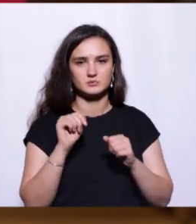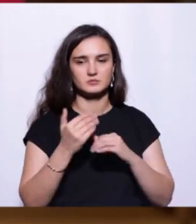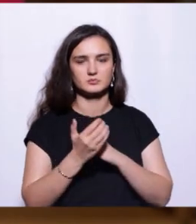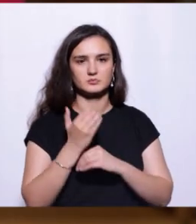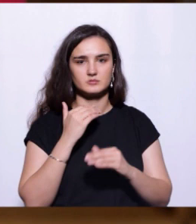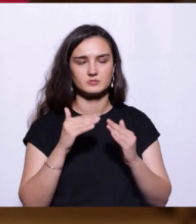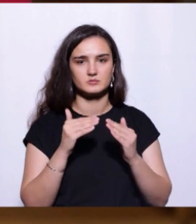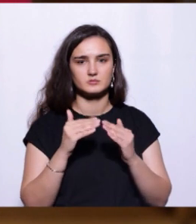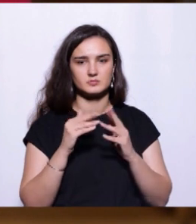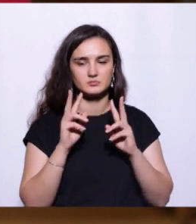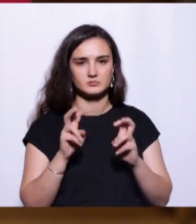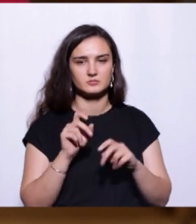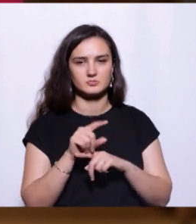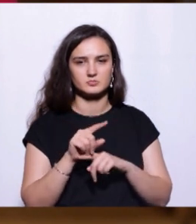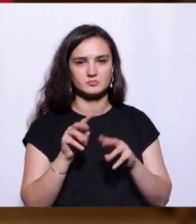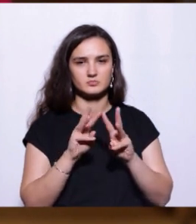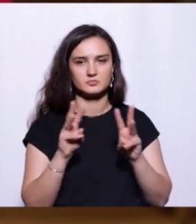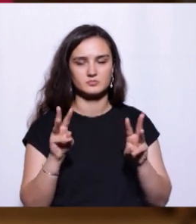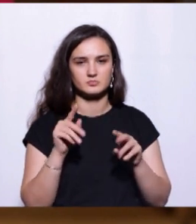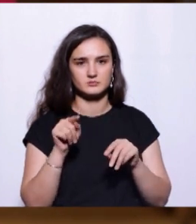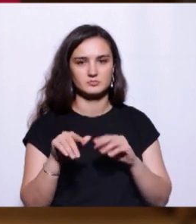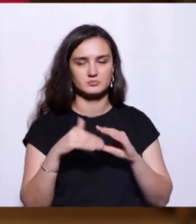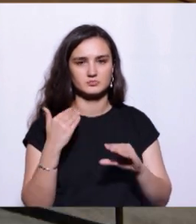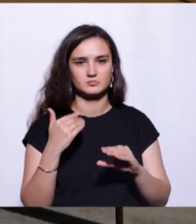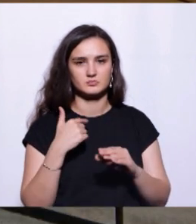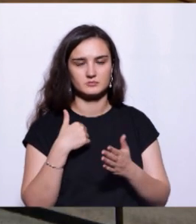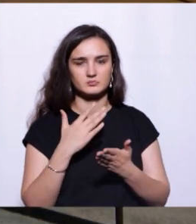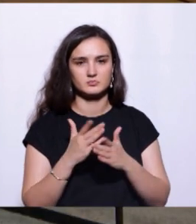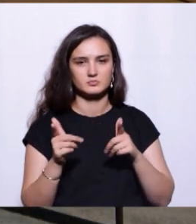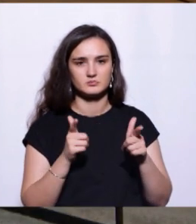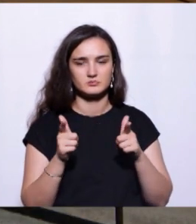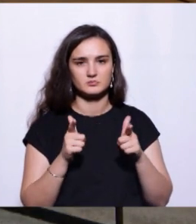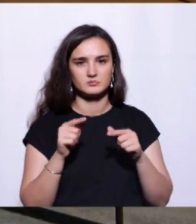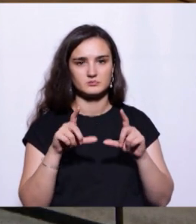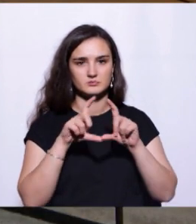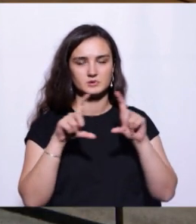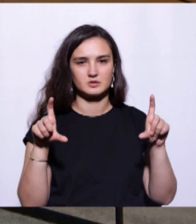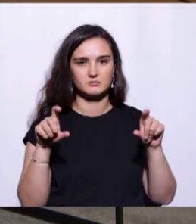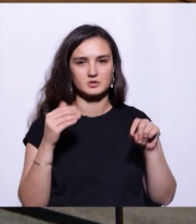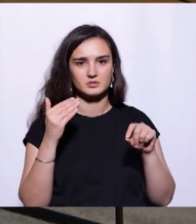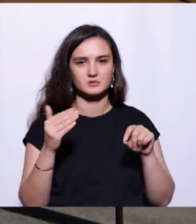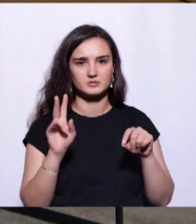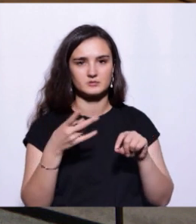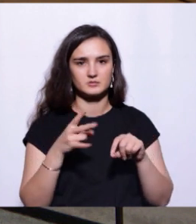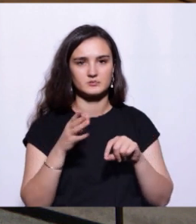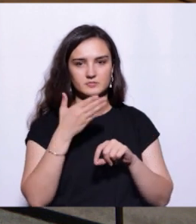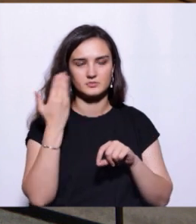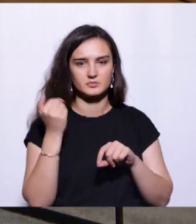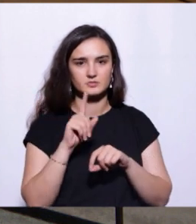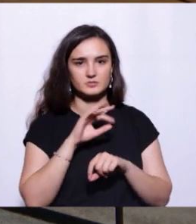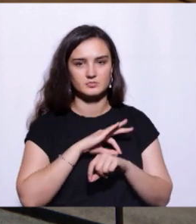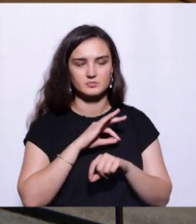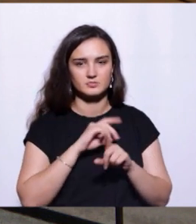your homework on the address shown on the screen. We have prepared a template for you. Do not forget to